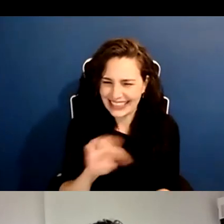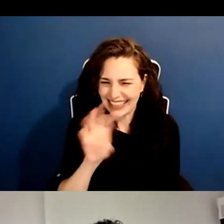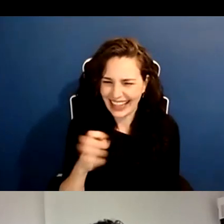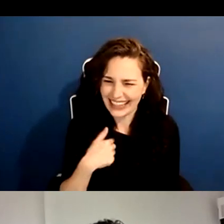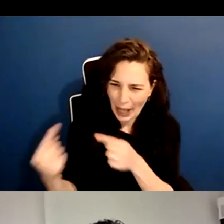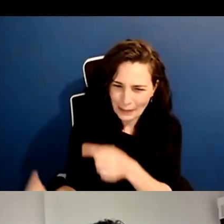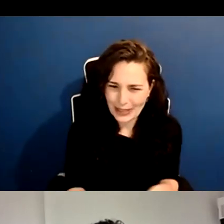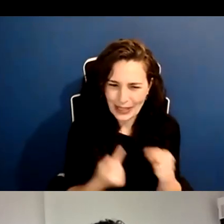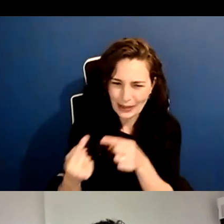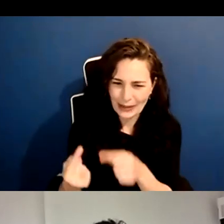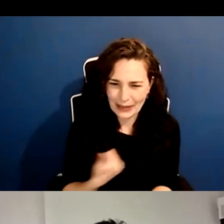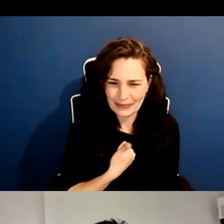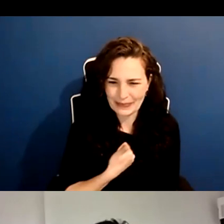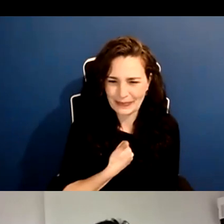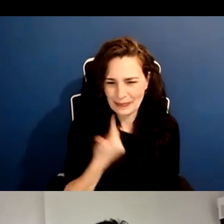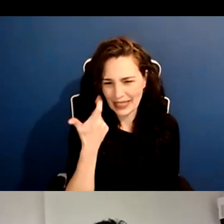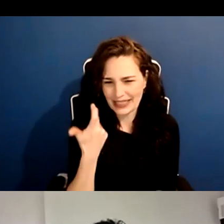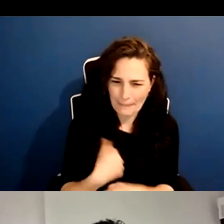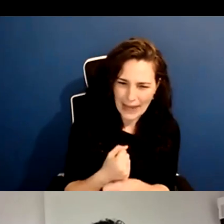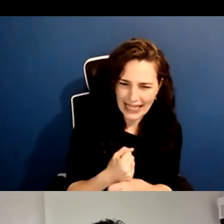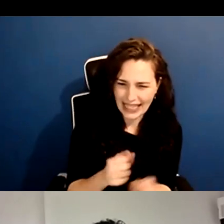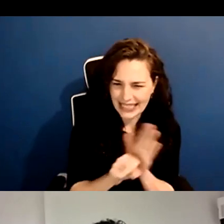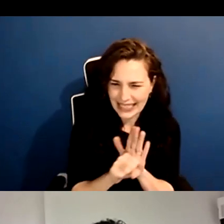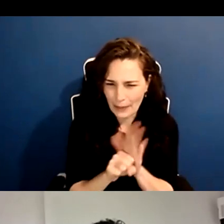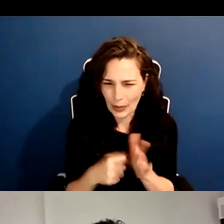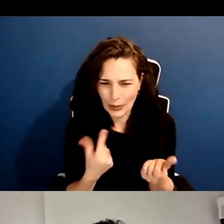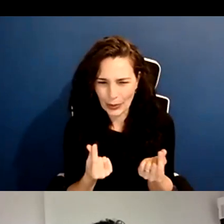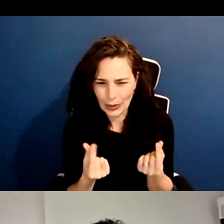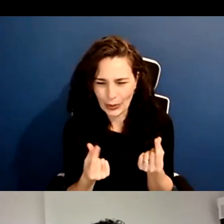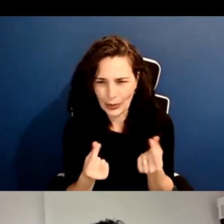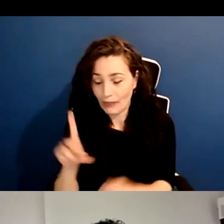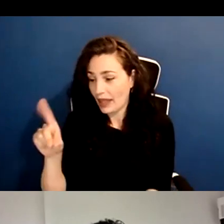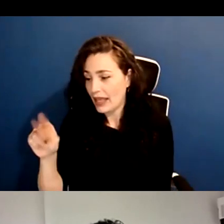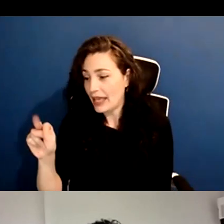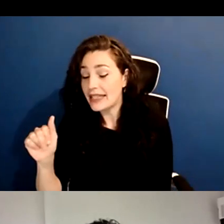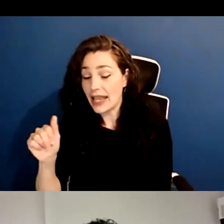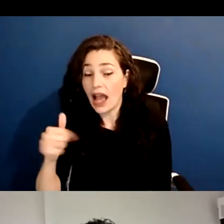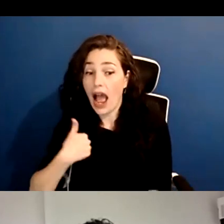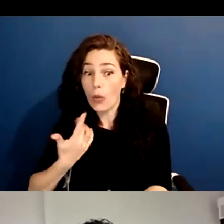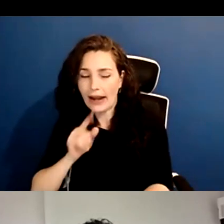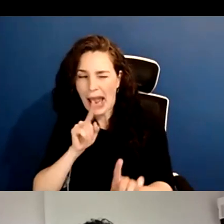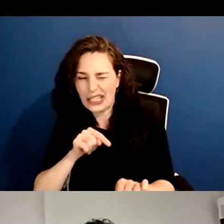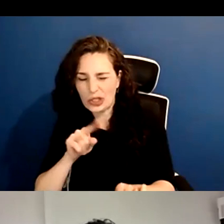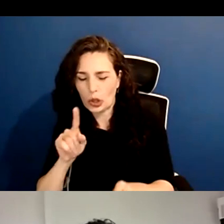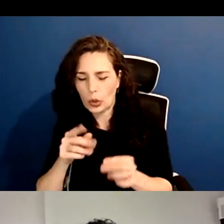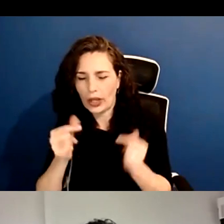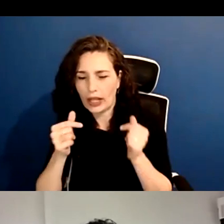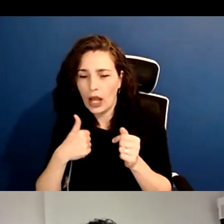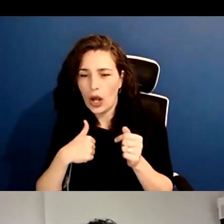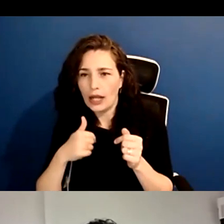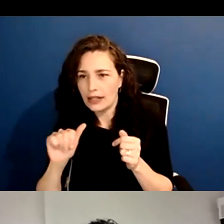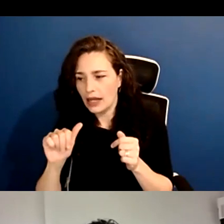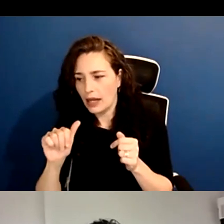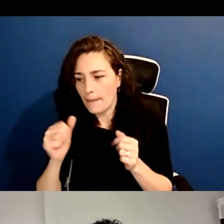sample. So before you answer that, I do want to say, like, for a lot of funders, we require like 10 to 20